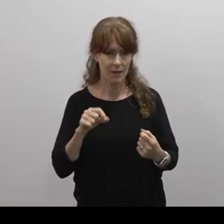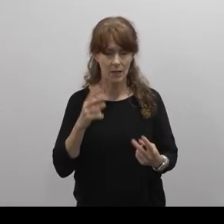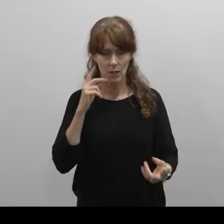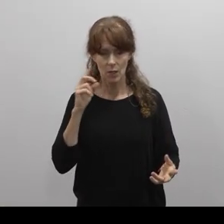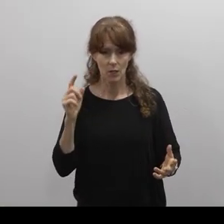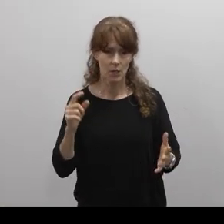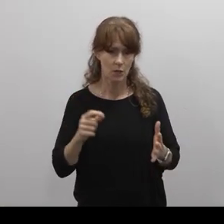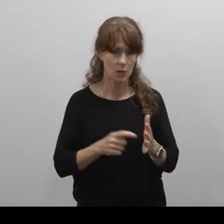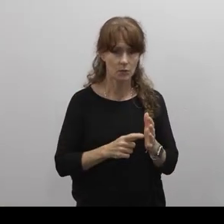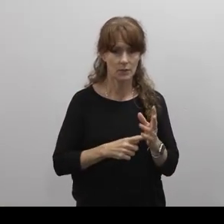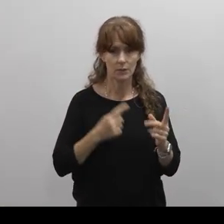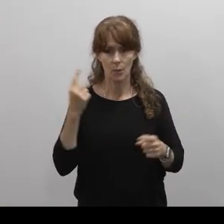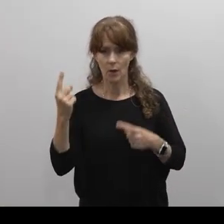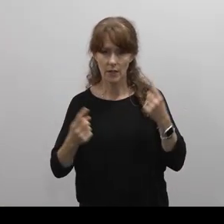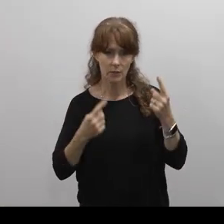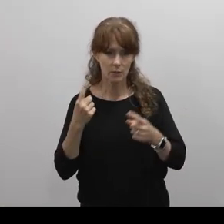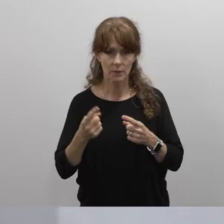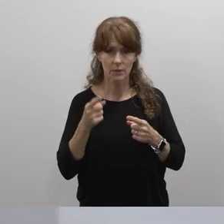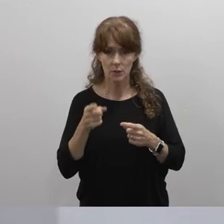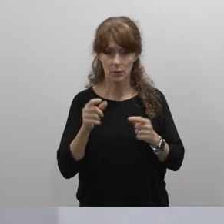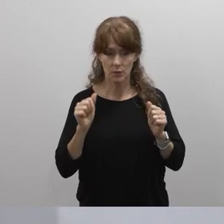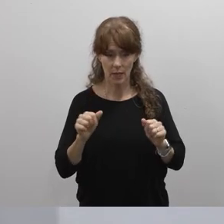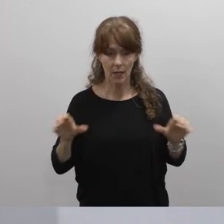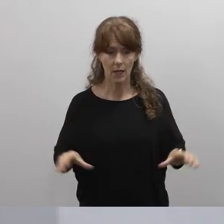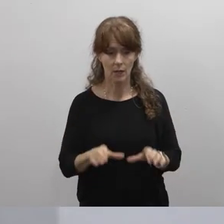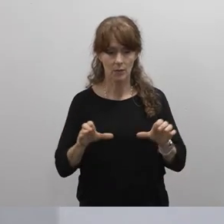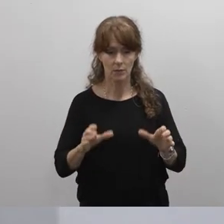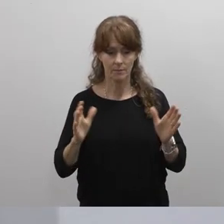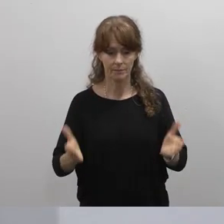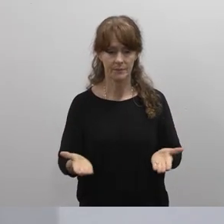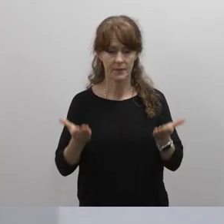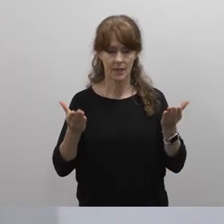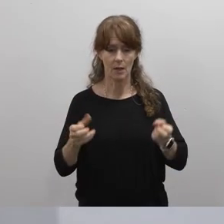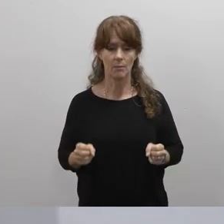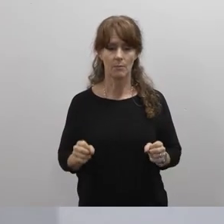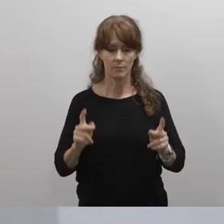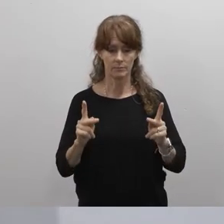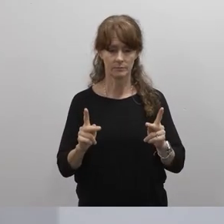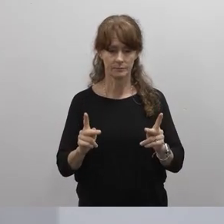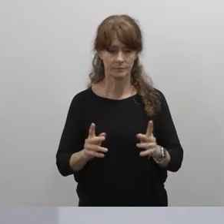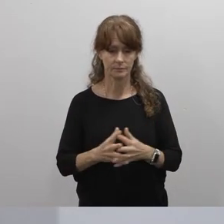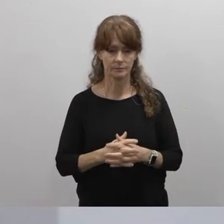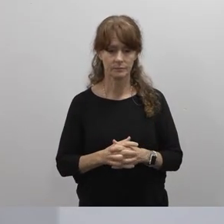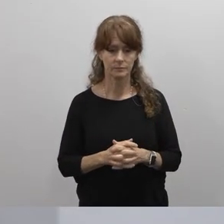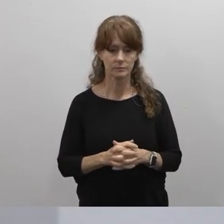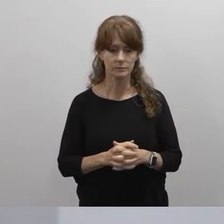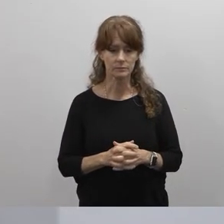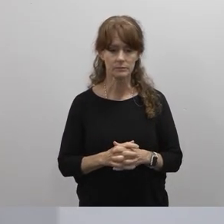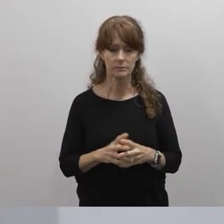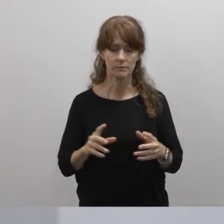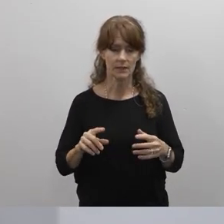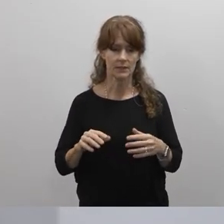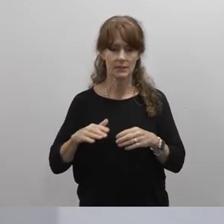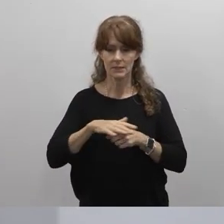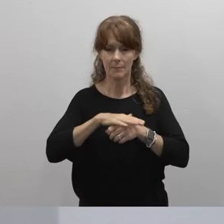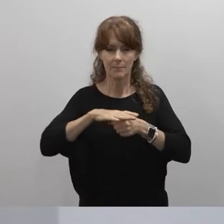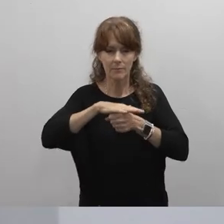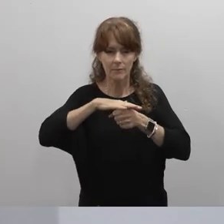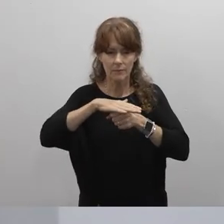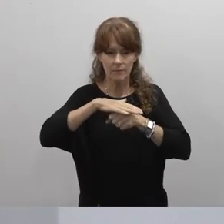noticings, wonderings that you can do. Then we'll offer an opportunity just for a first pass discussion for anybody that would